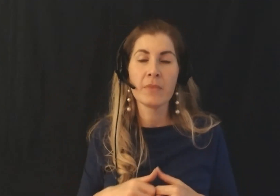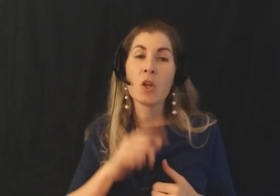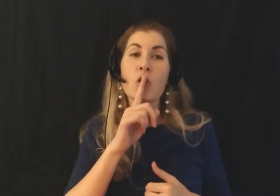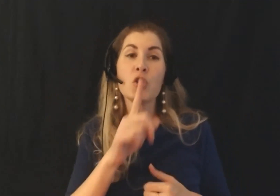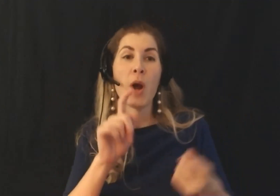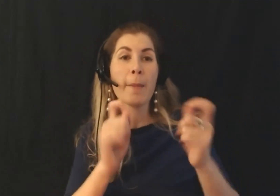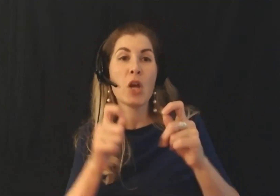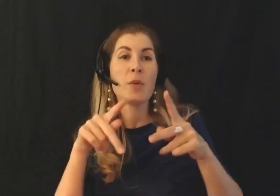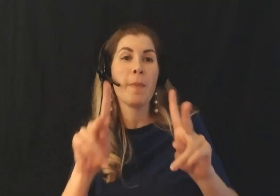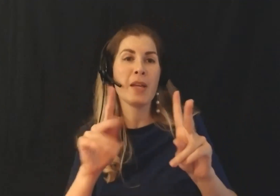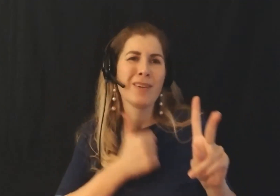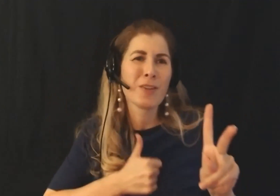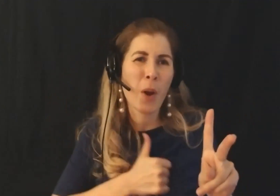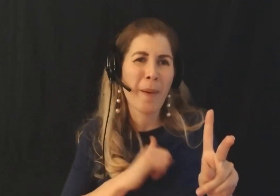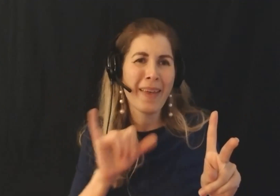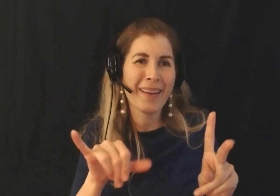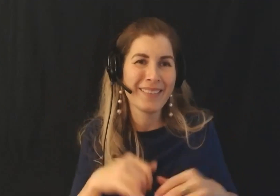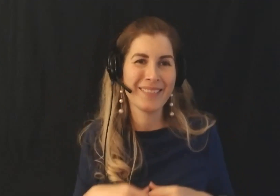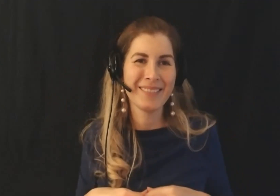permissions right now. Sorry about that.